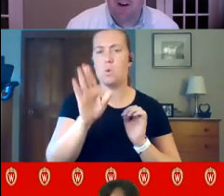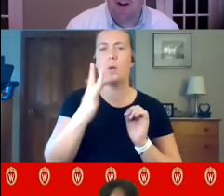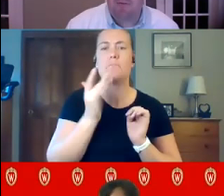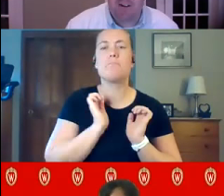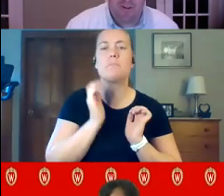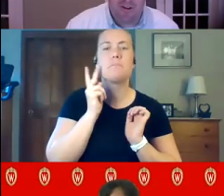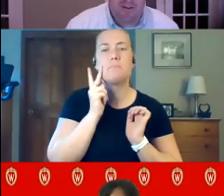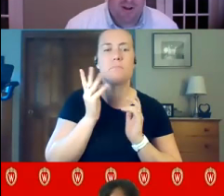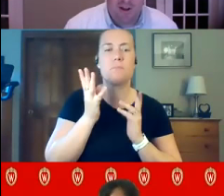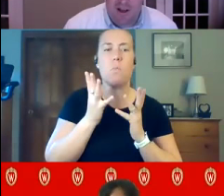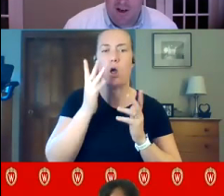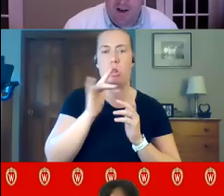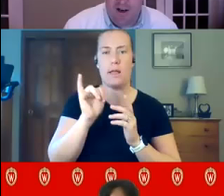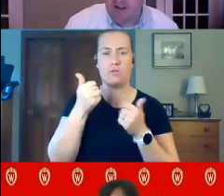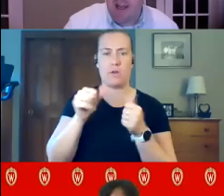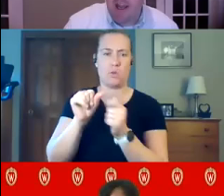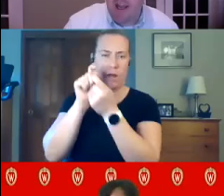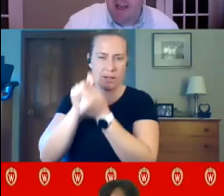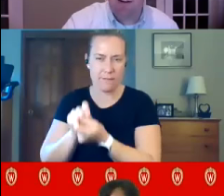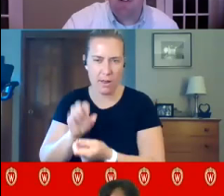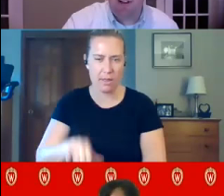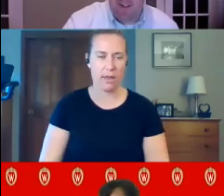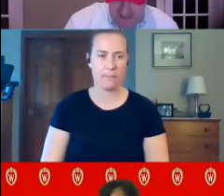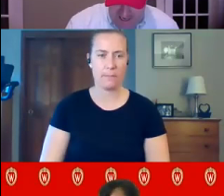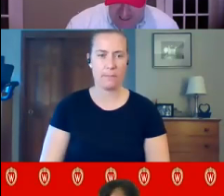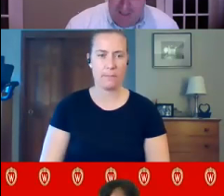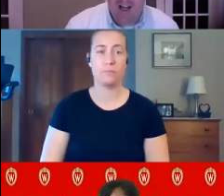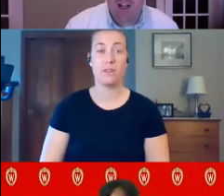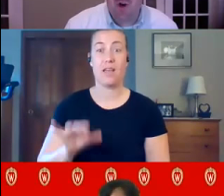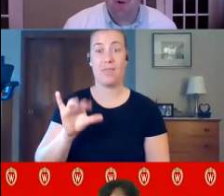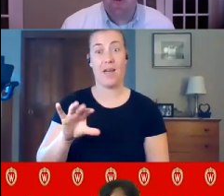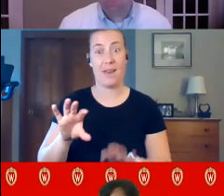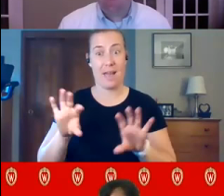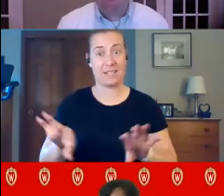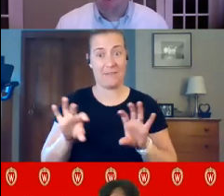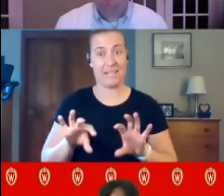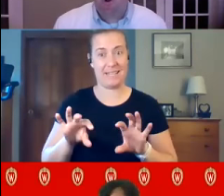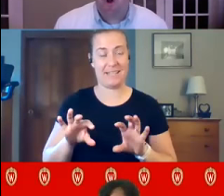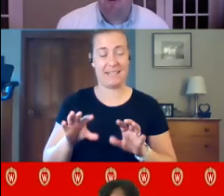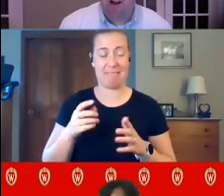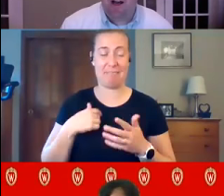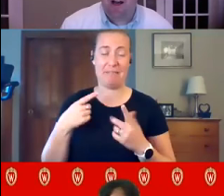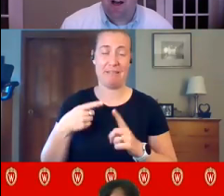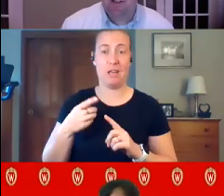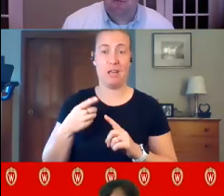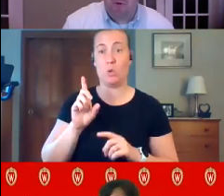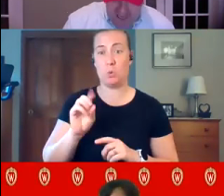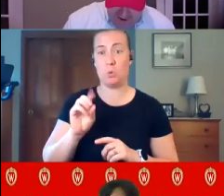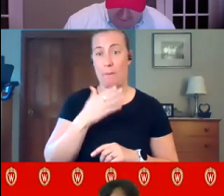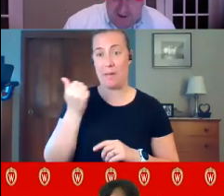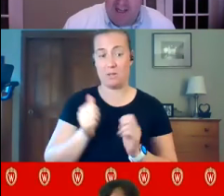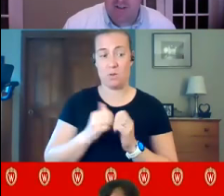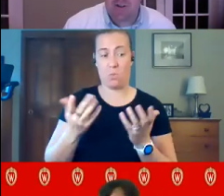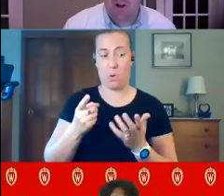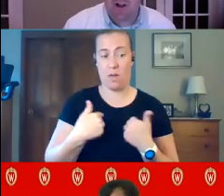trying to identify some of these. And I guess the take home on the activity is that, do the best that you can with what you have right now. Some of you may